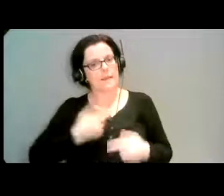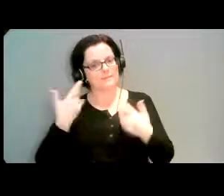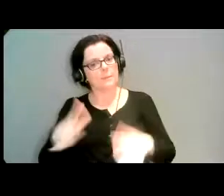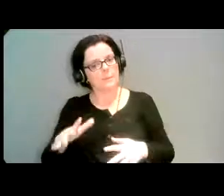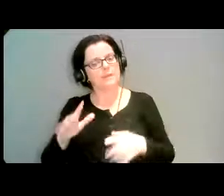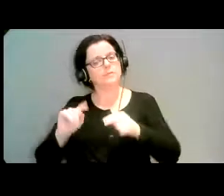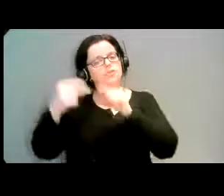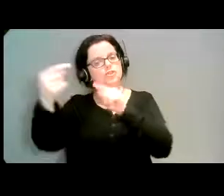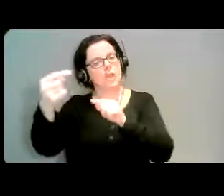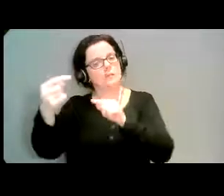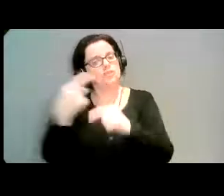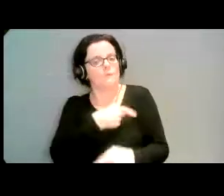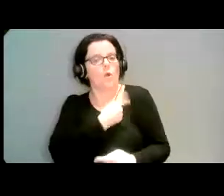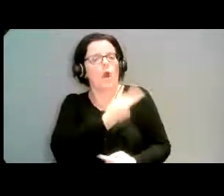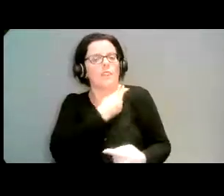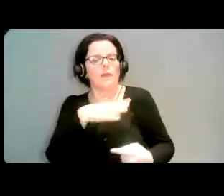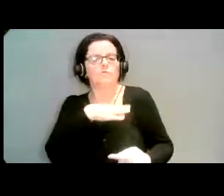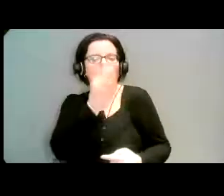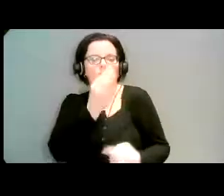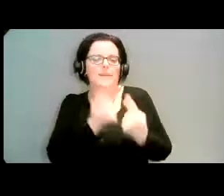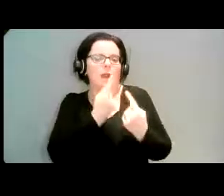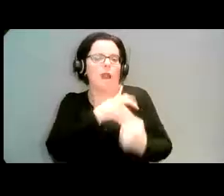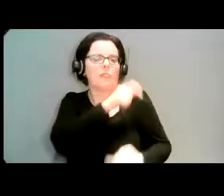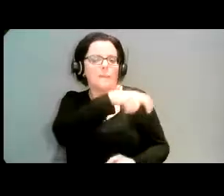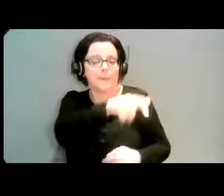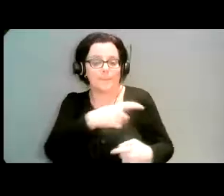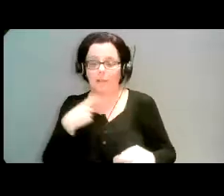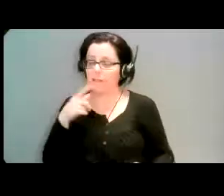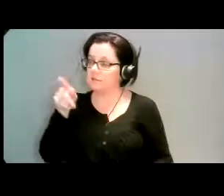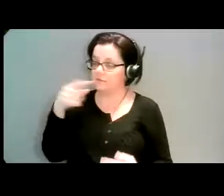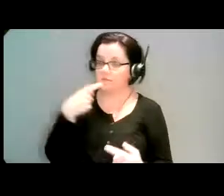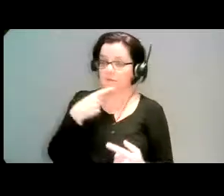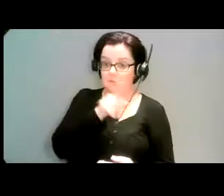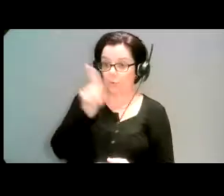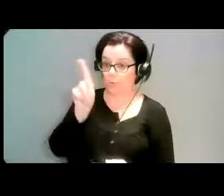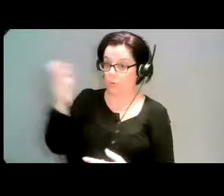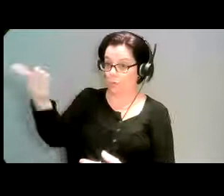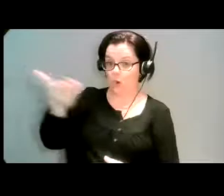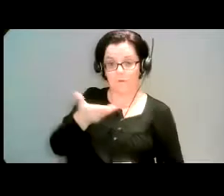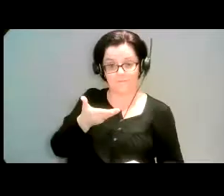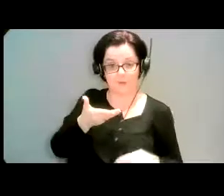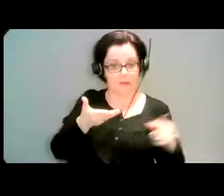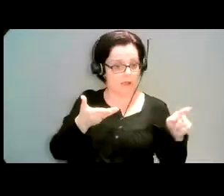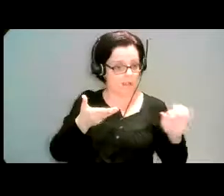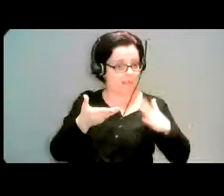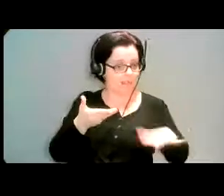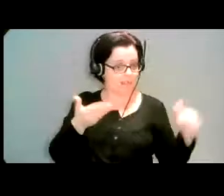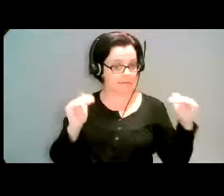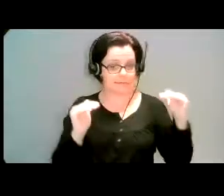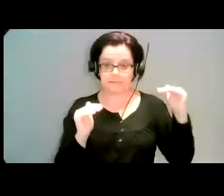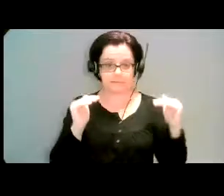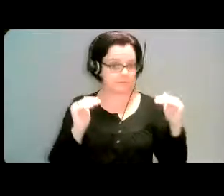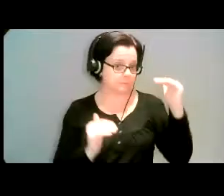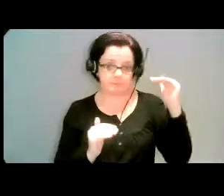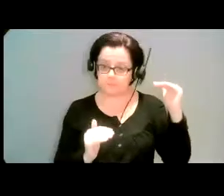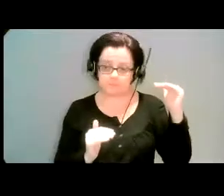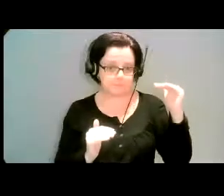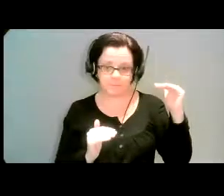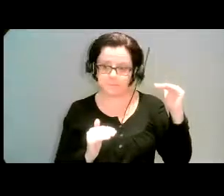again, saying that the support that they're offering is not going to meet people's needs. And